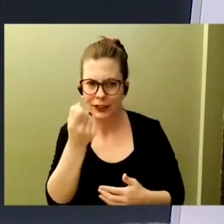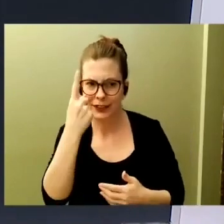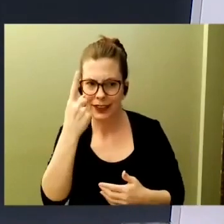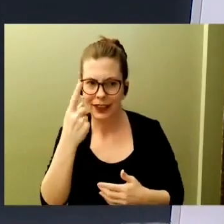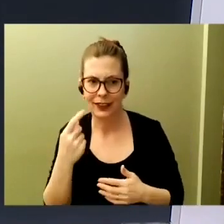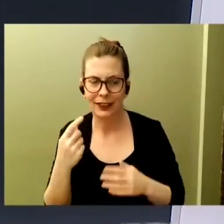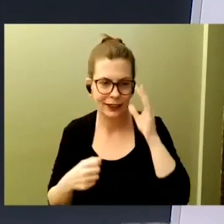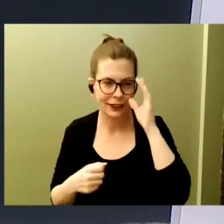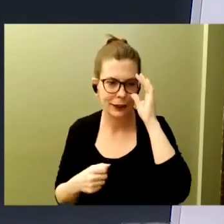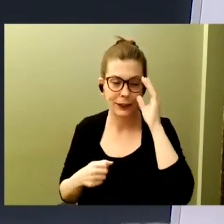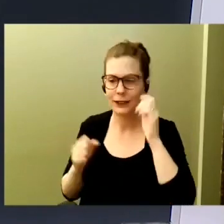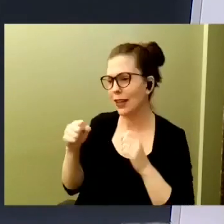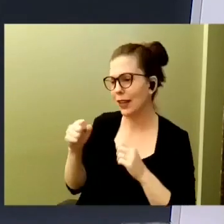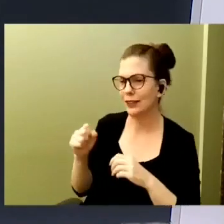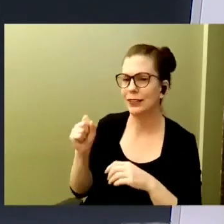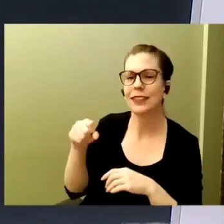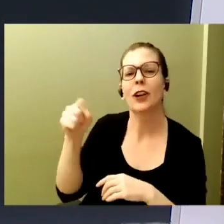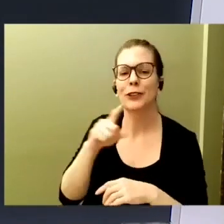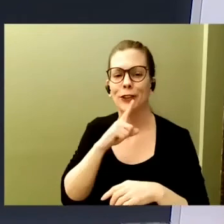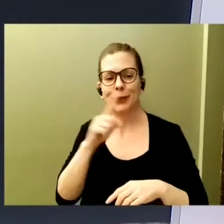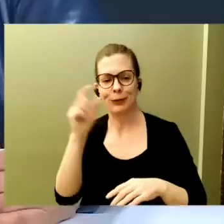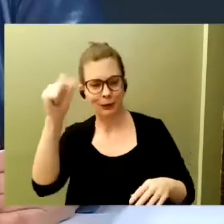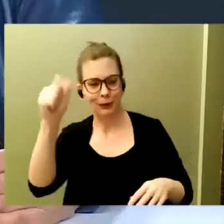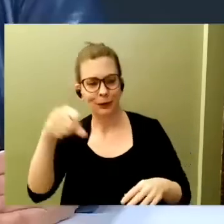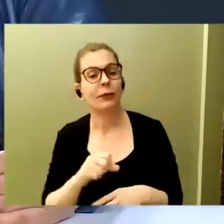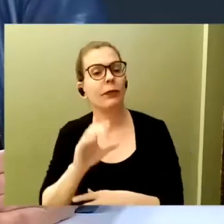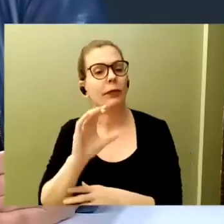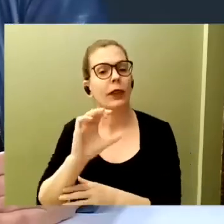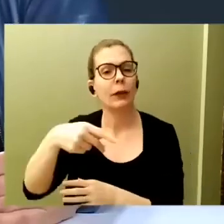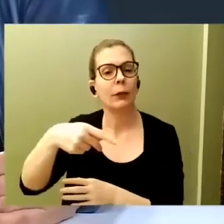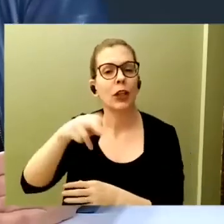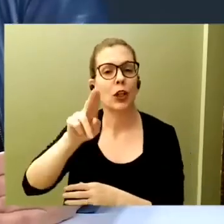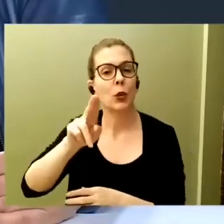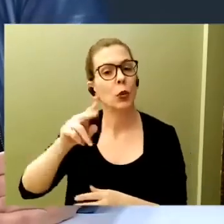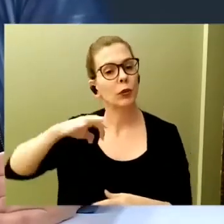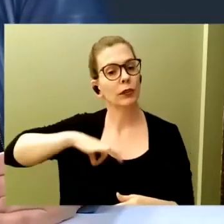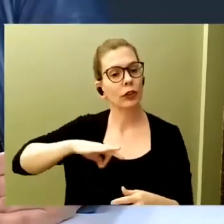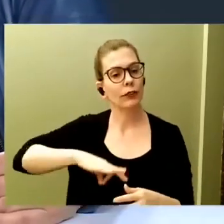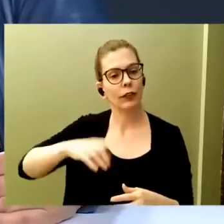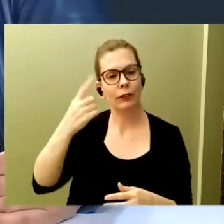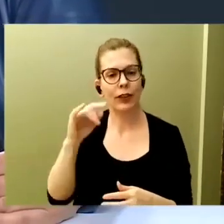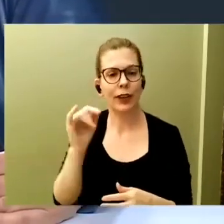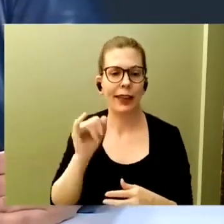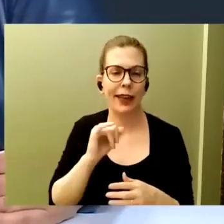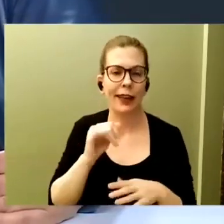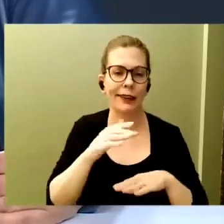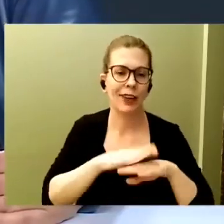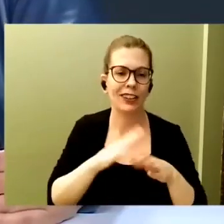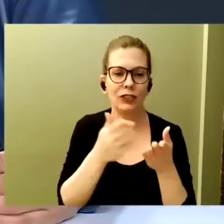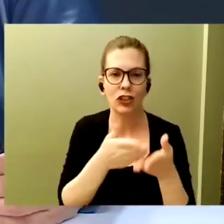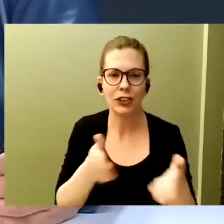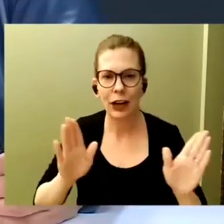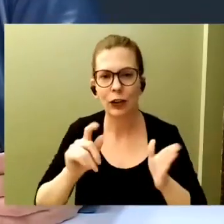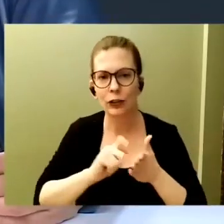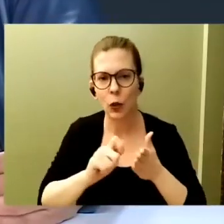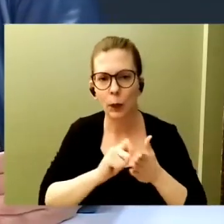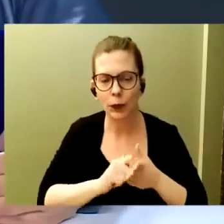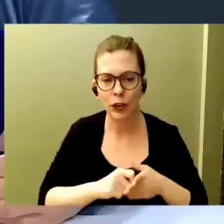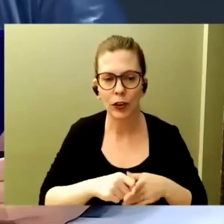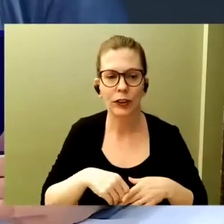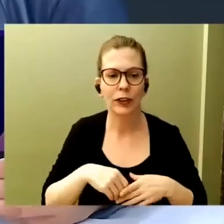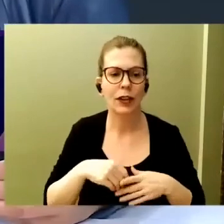Definitely, yeah. So CPUs are really useful for like turning on a generic notebook, right? Maybe